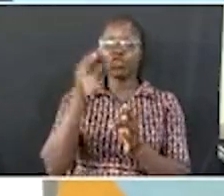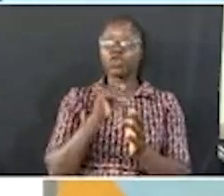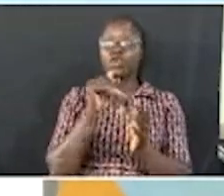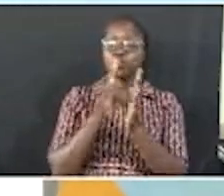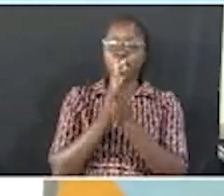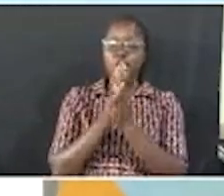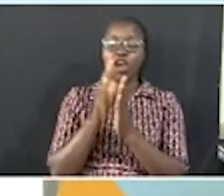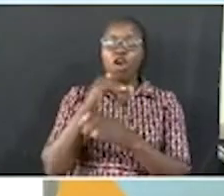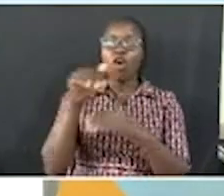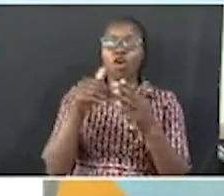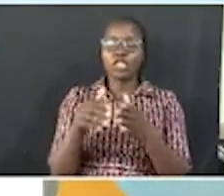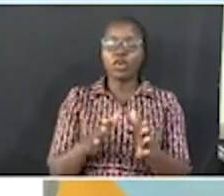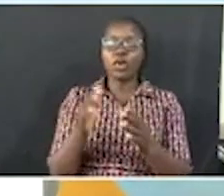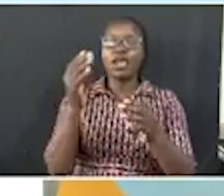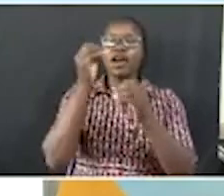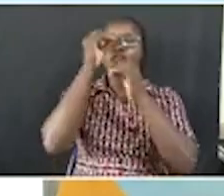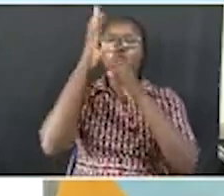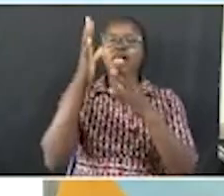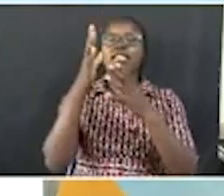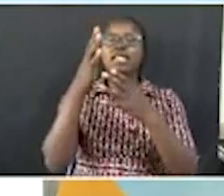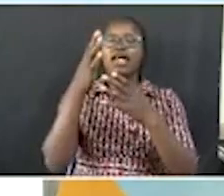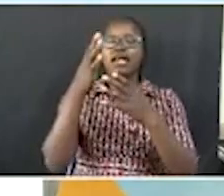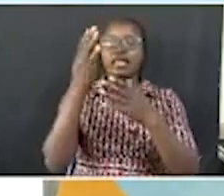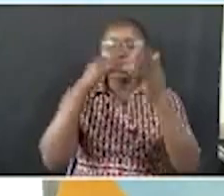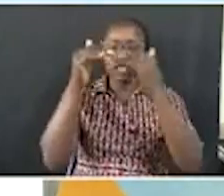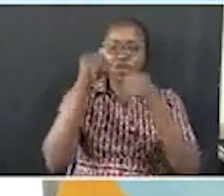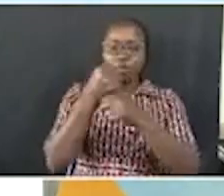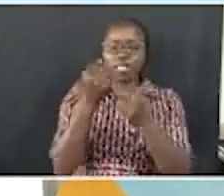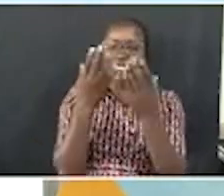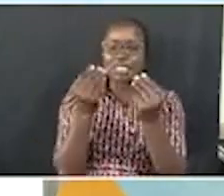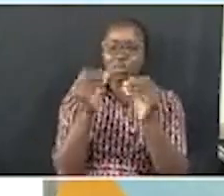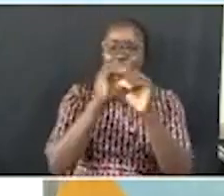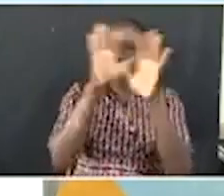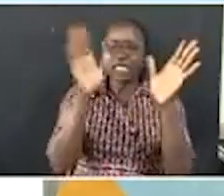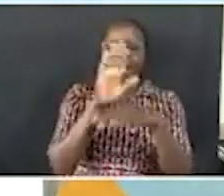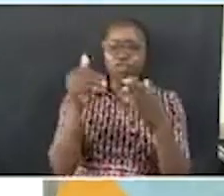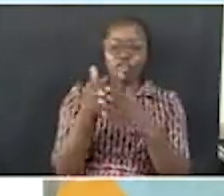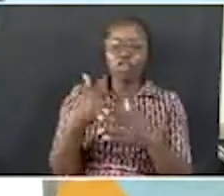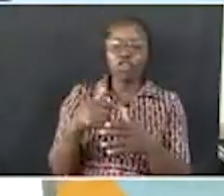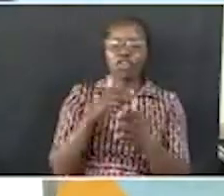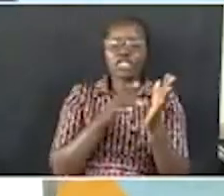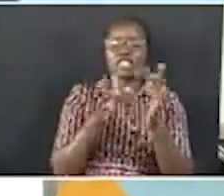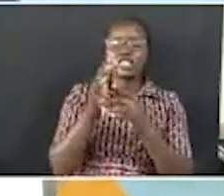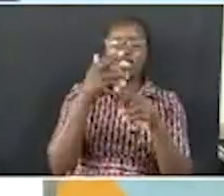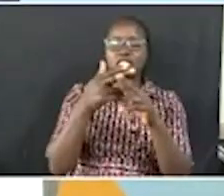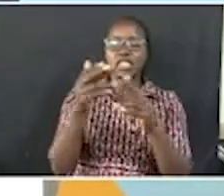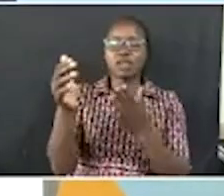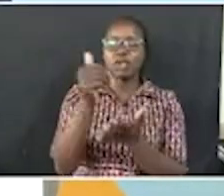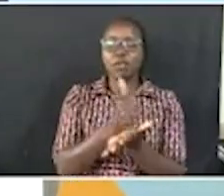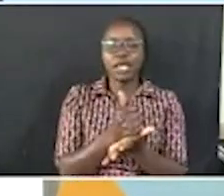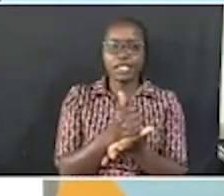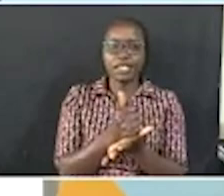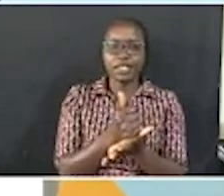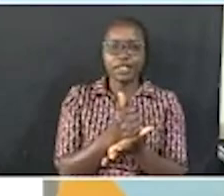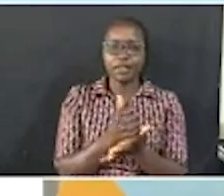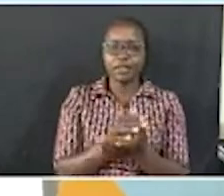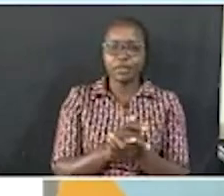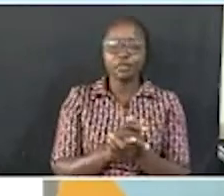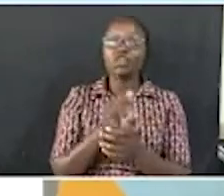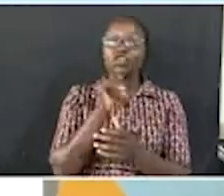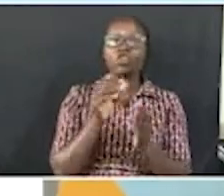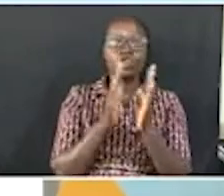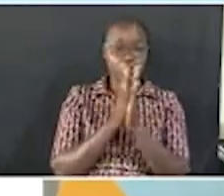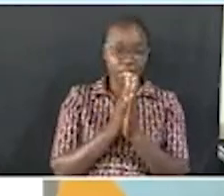heaven, make this simple and clear for all of us in the name of Jesus. Amen.